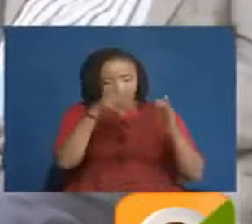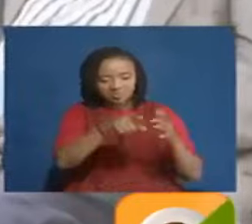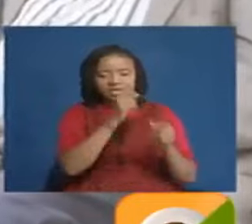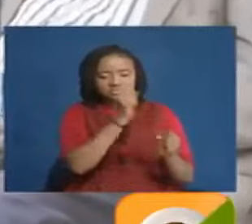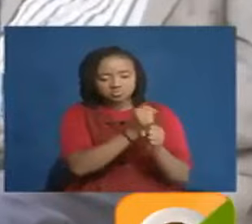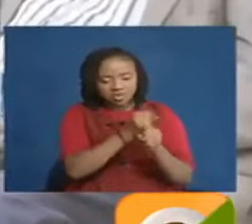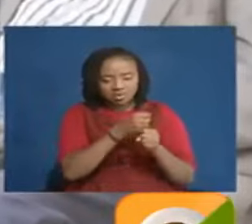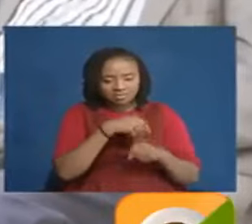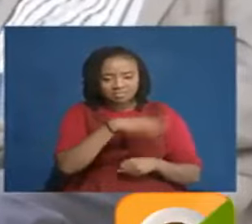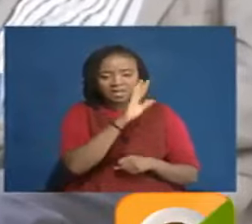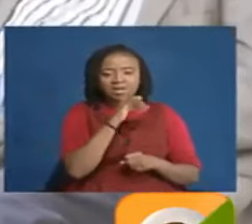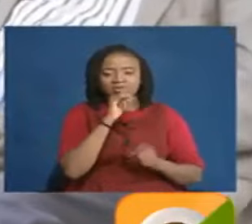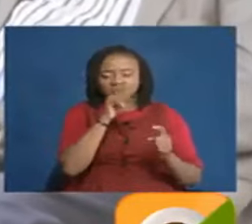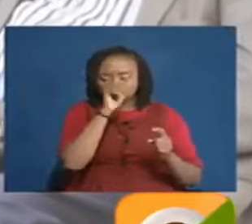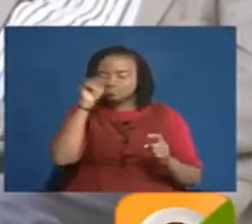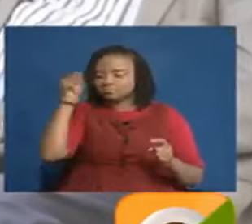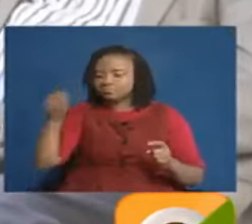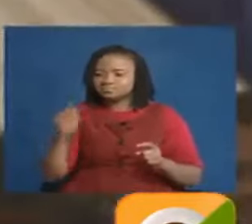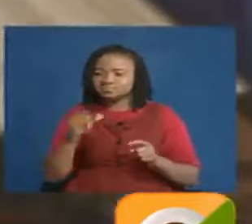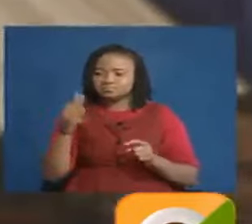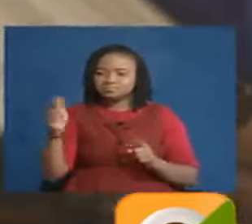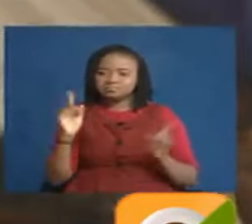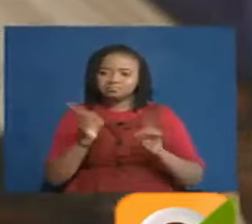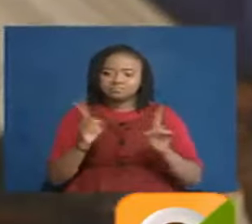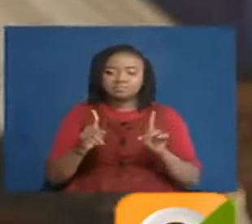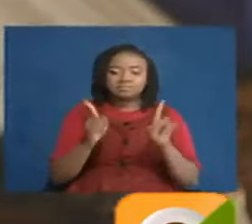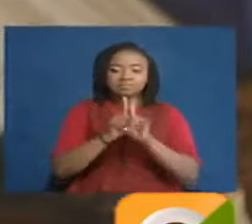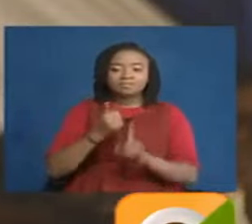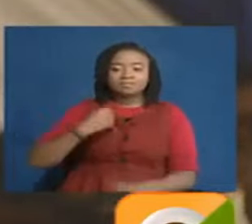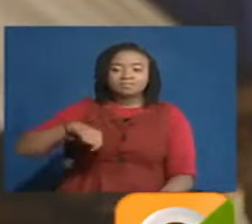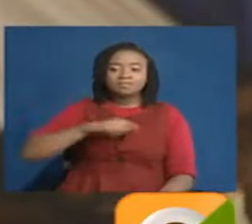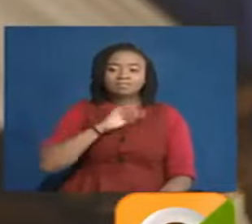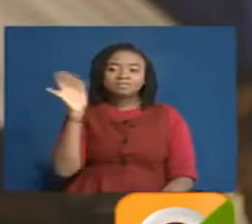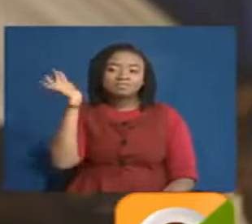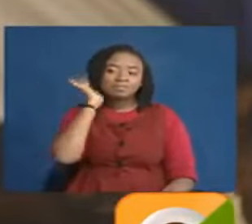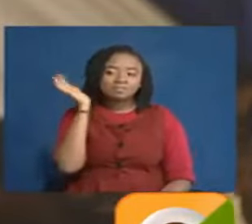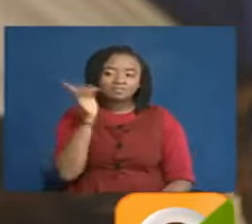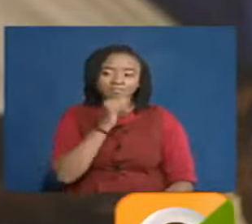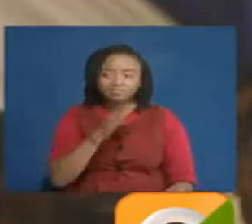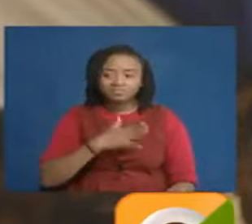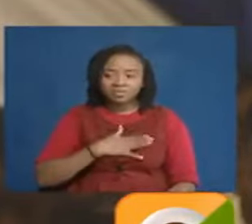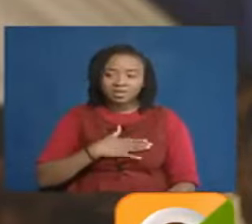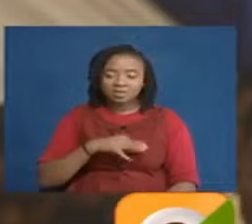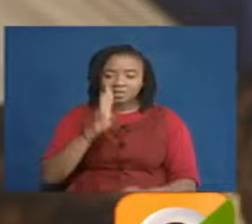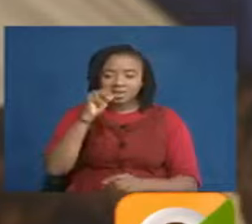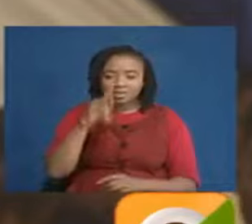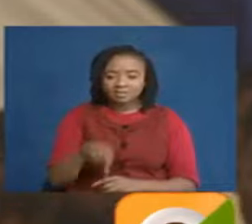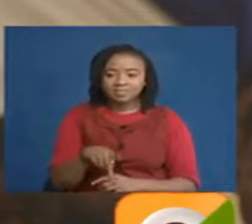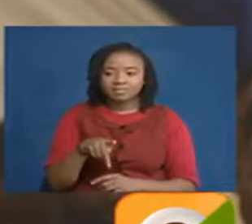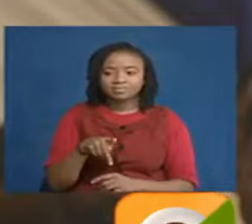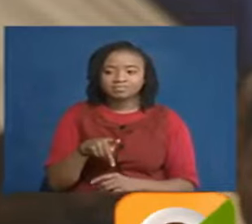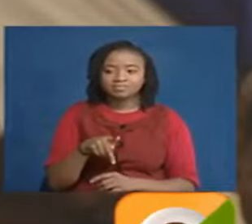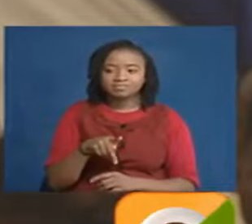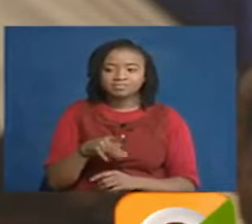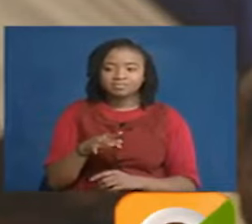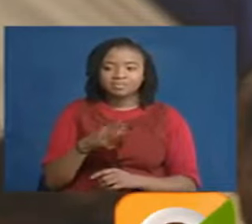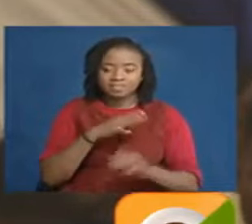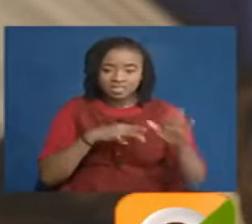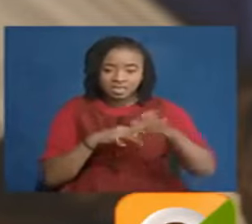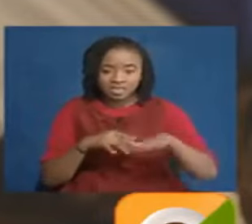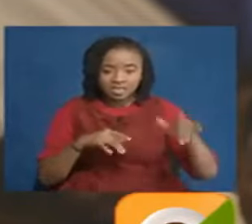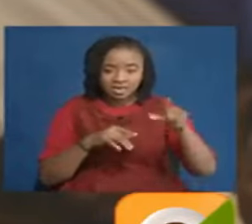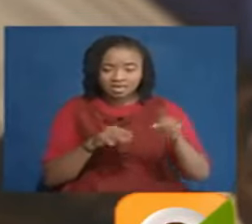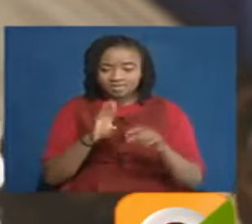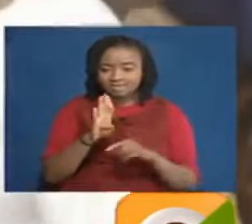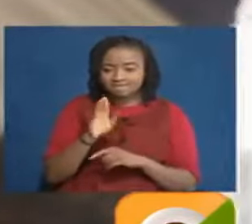others. Na tunasikia ya kwamba mtoto wetu ambaye ni mbunge wetu hapa, yeye ndio